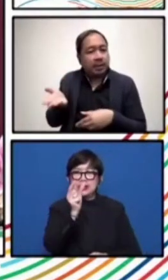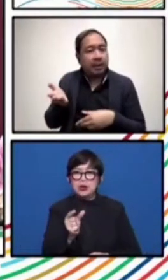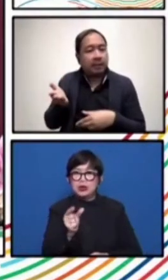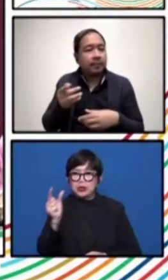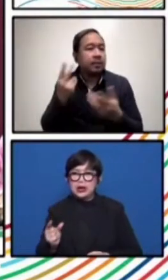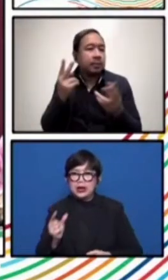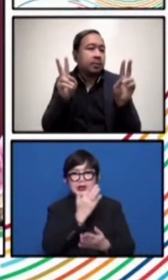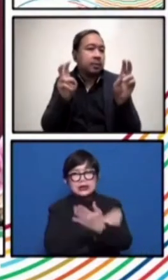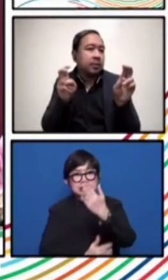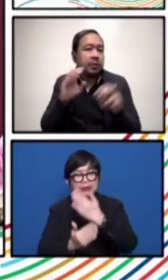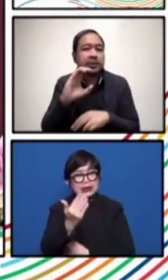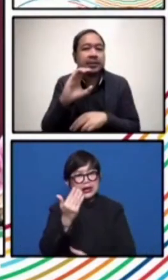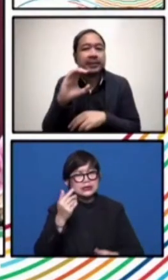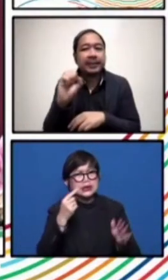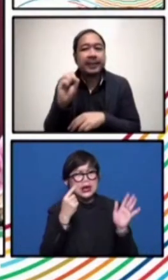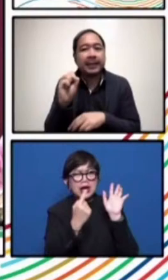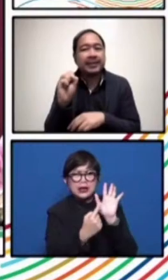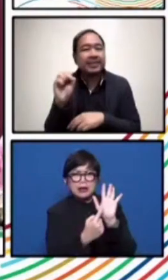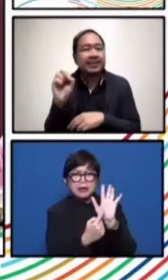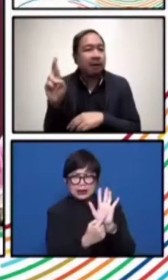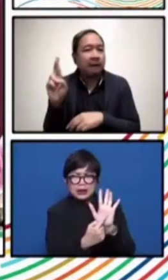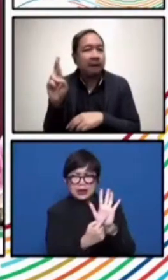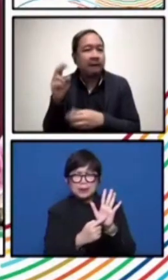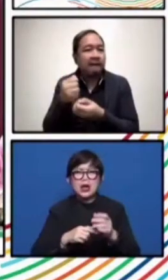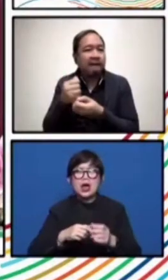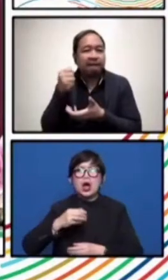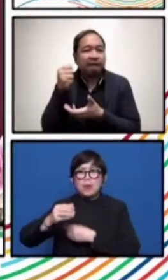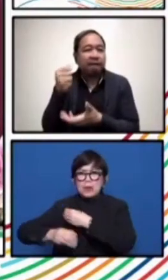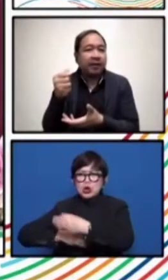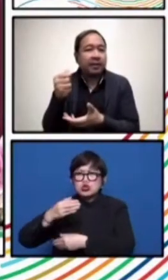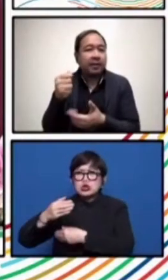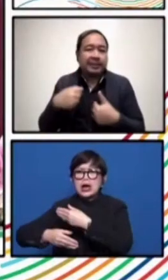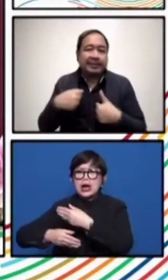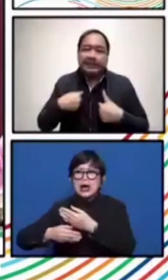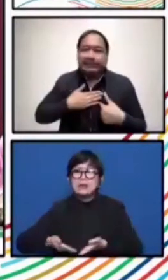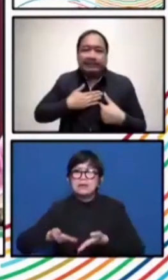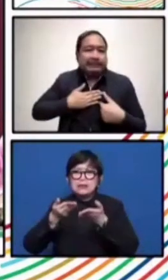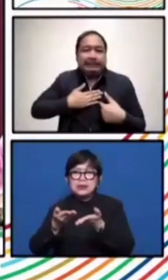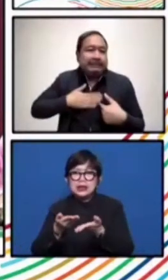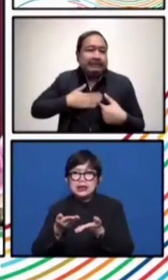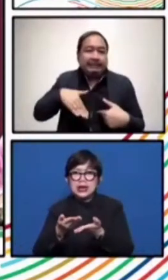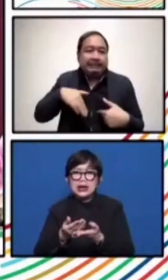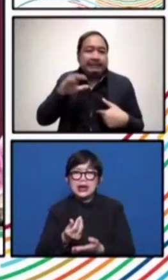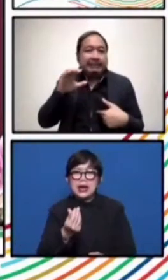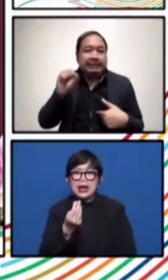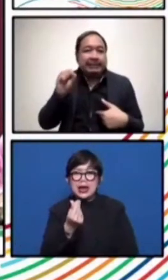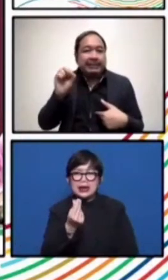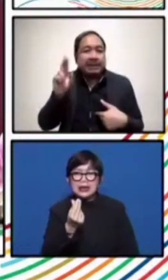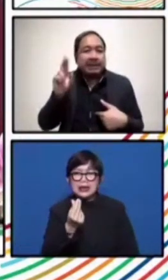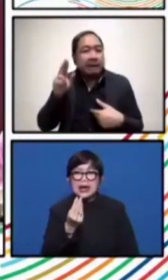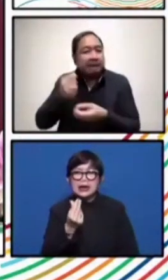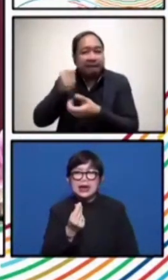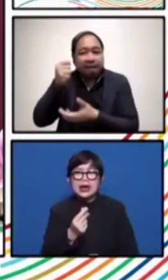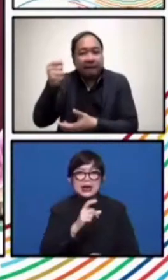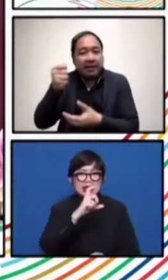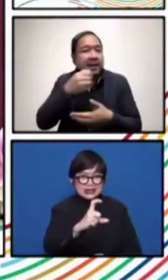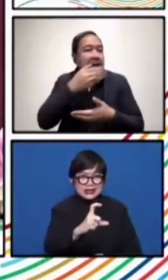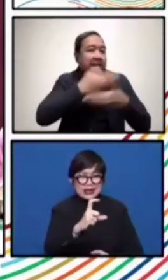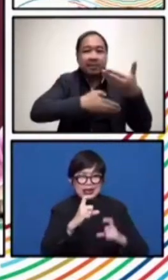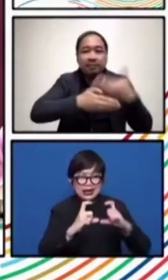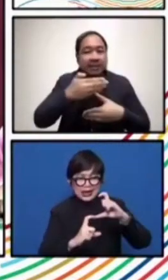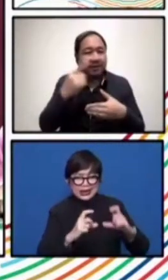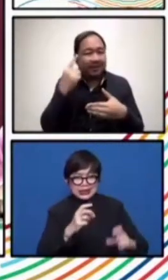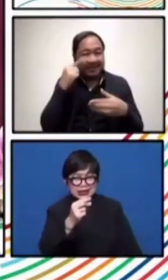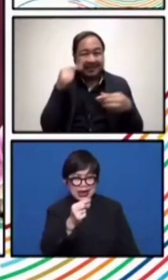the CSR fund now I hate to correlates the CSR fund and disability we absolutely do not